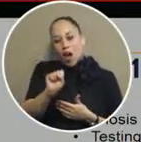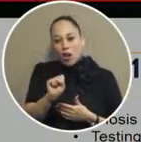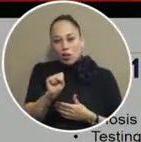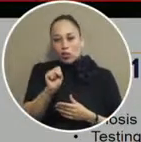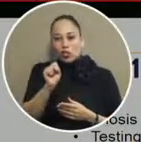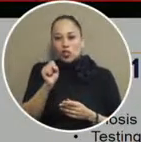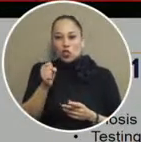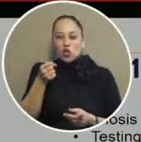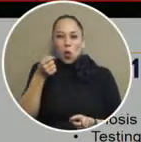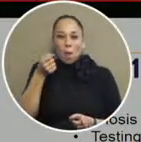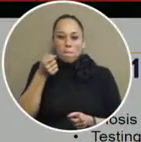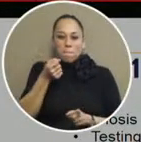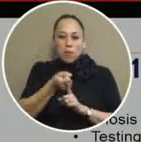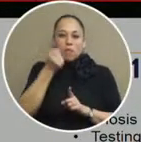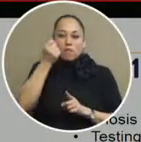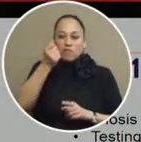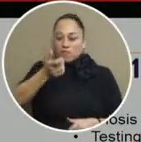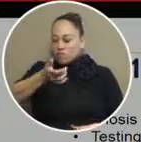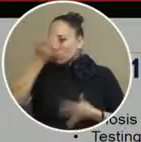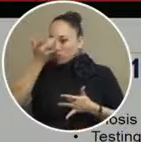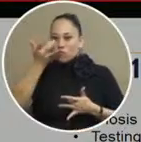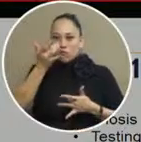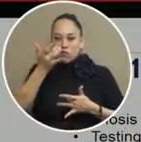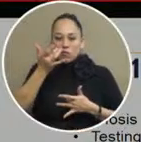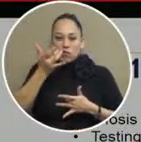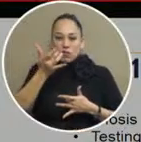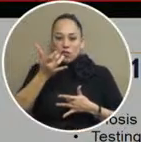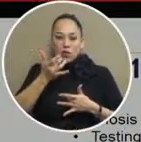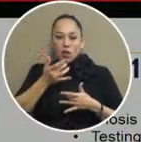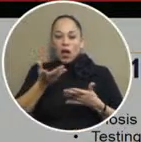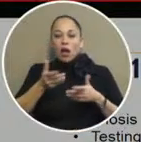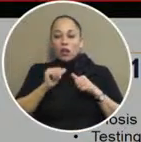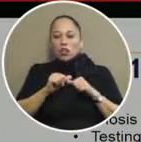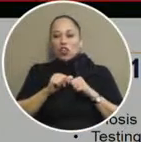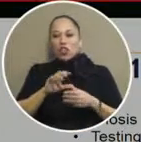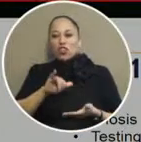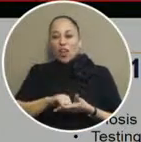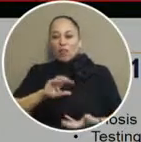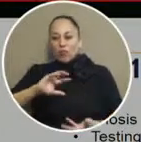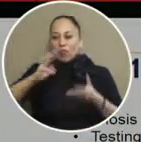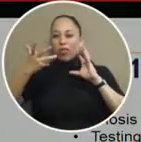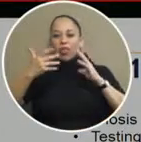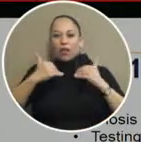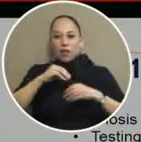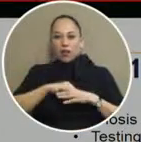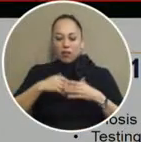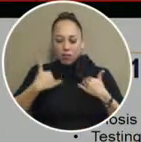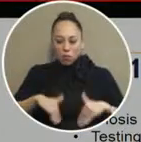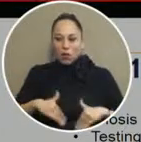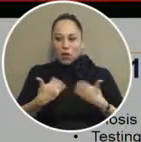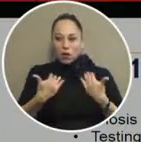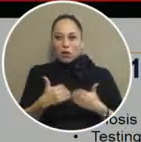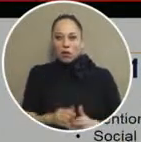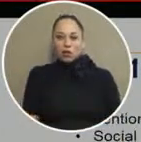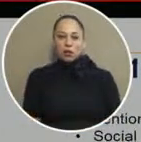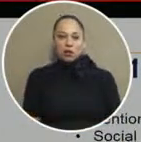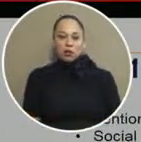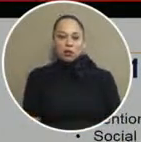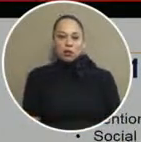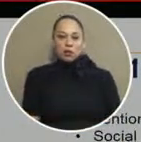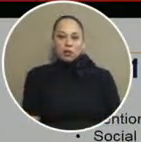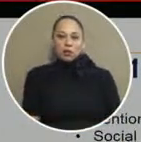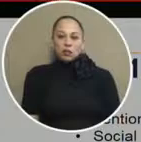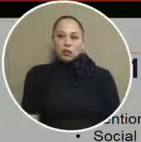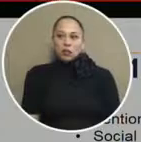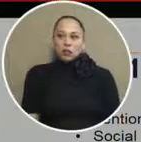attack our body and continue causing damage within the body. Next slide, please.